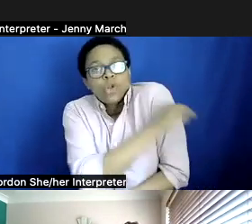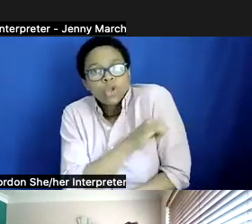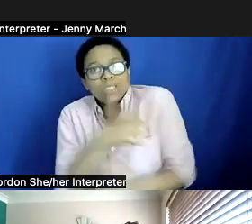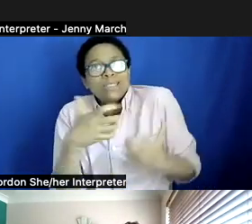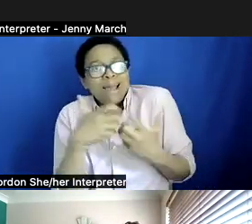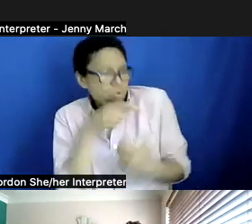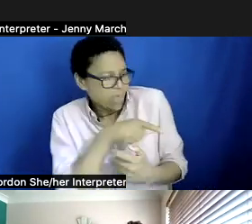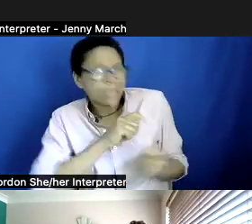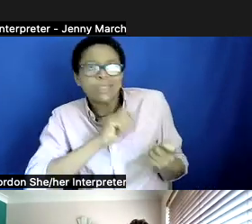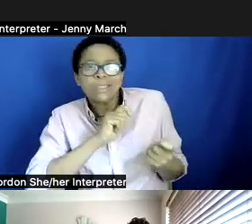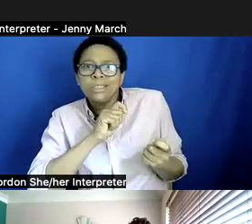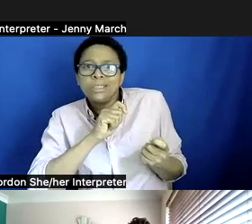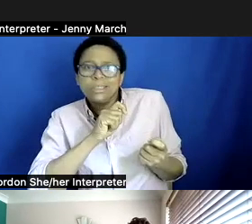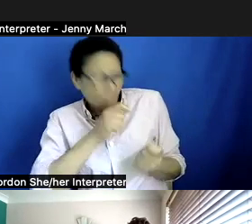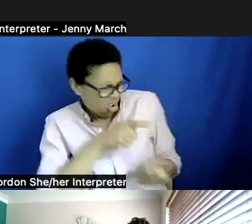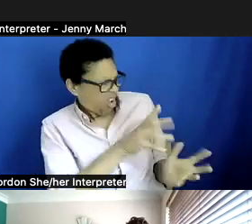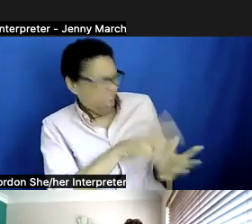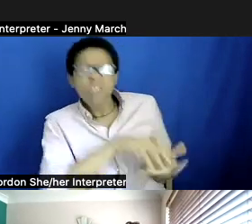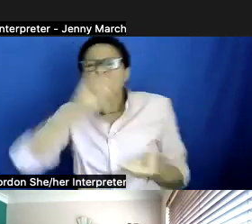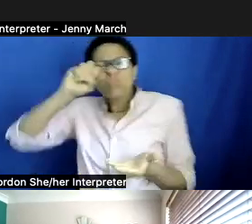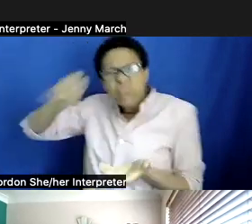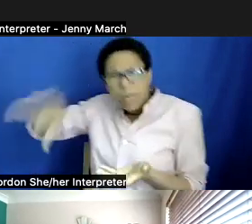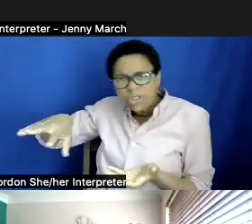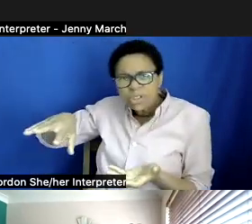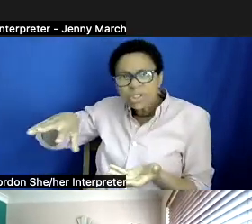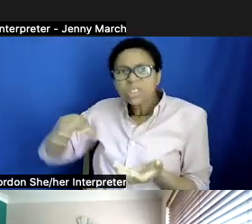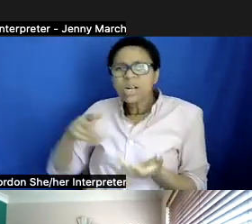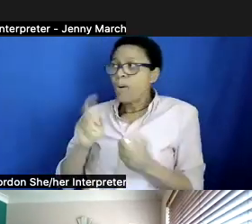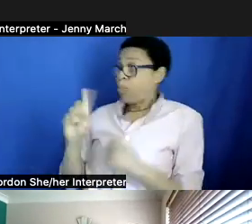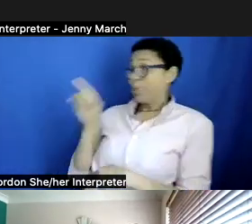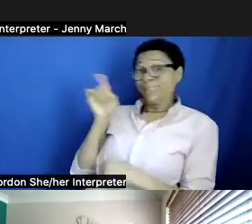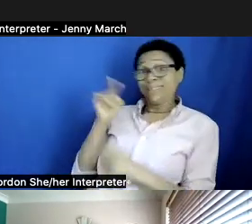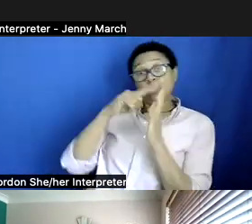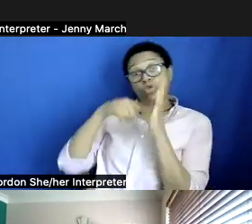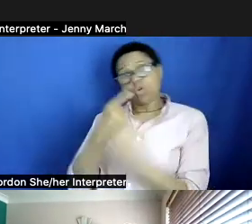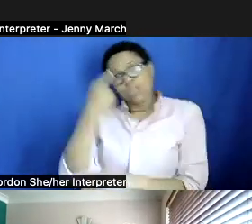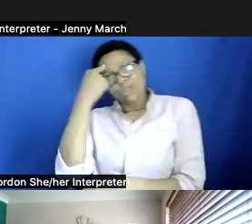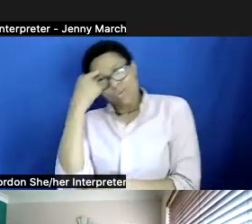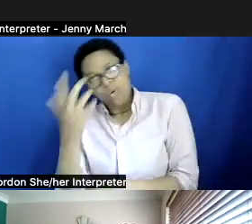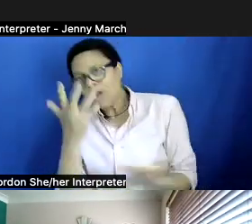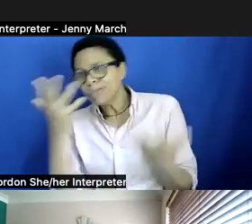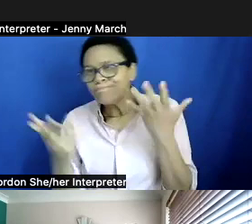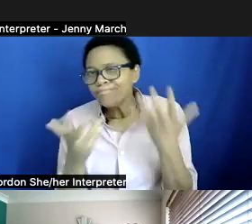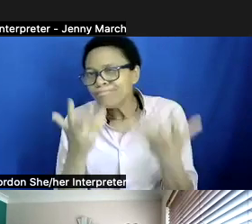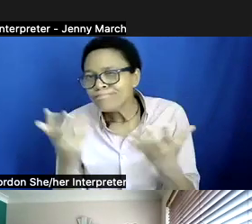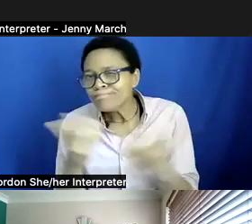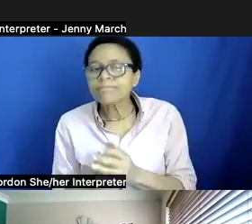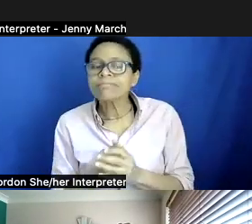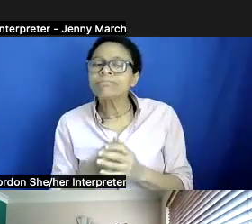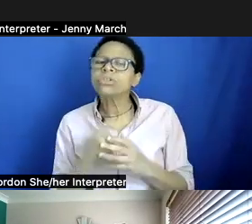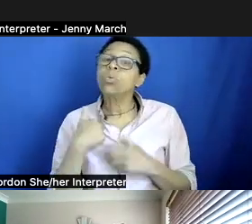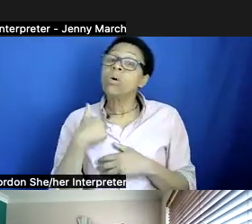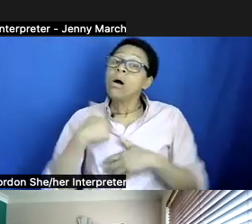work. If I could go on to the next slide, magic. So I started off by going out into the